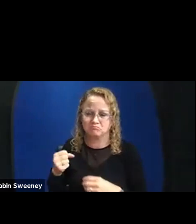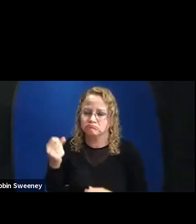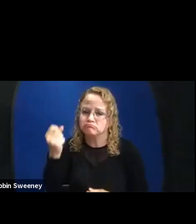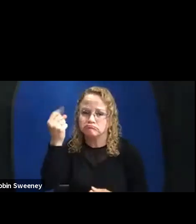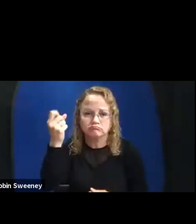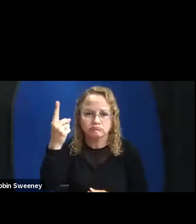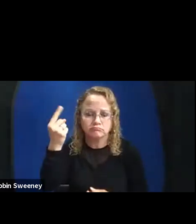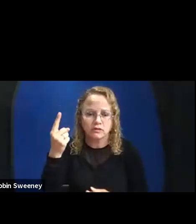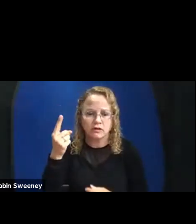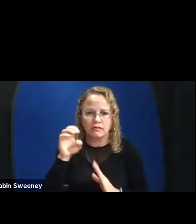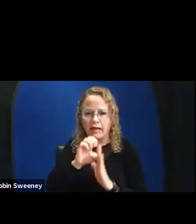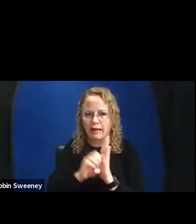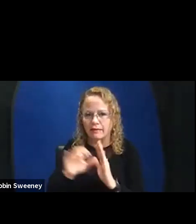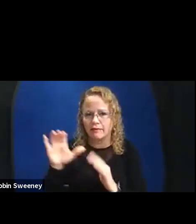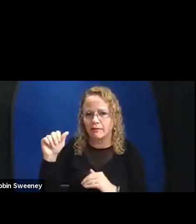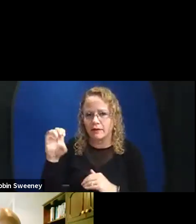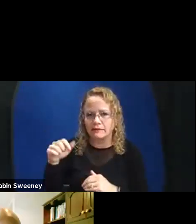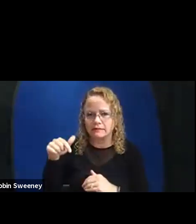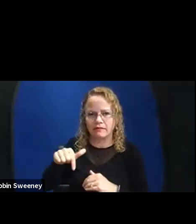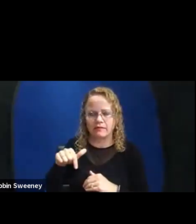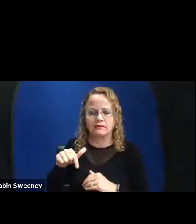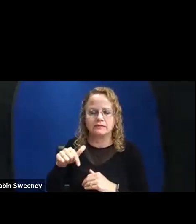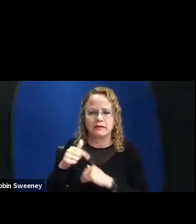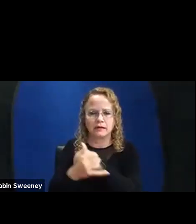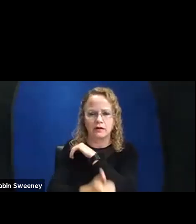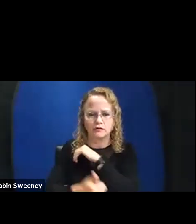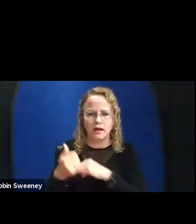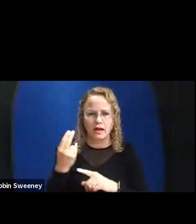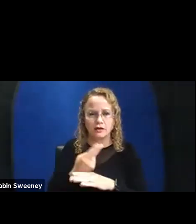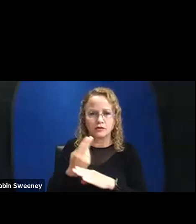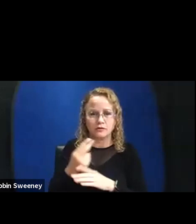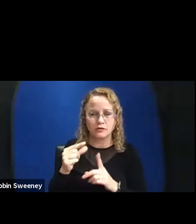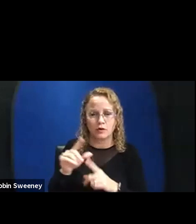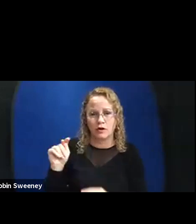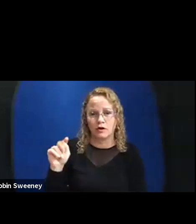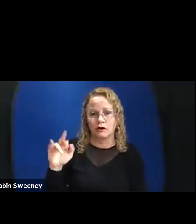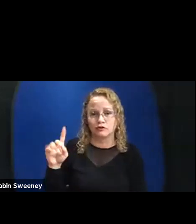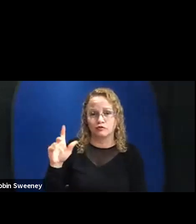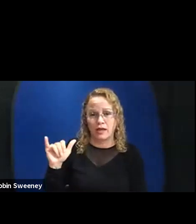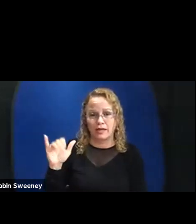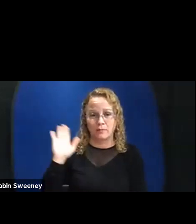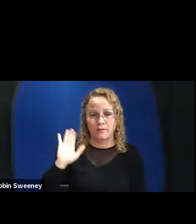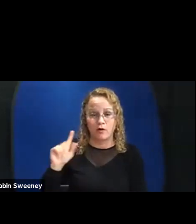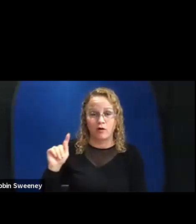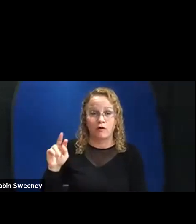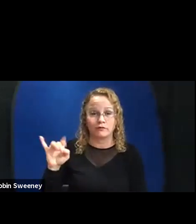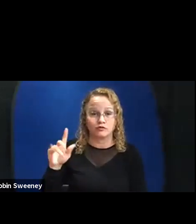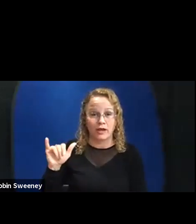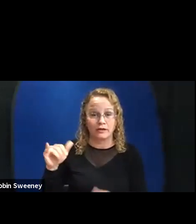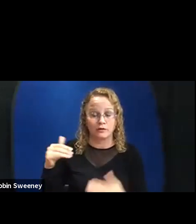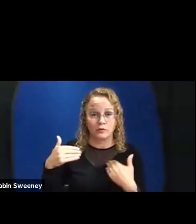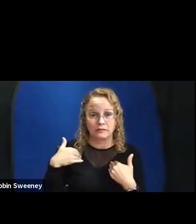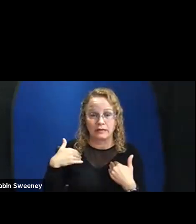the ethical cases that this country, I used the word tragedy earlier, the tragedies that we've had along the lines